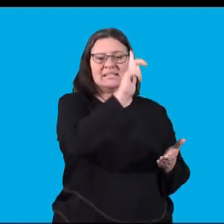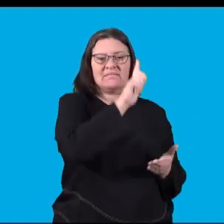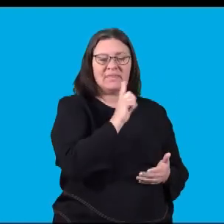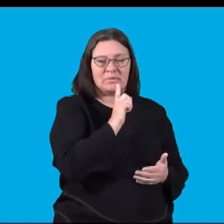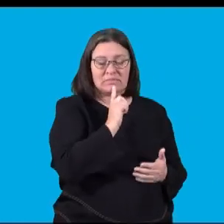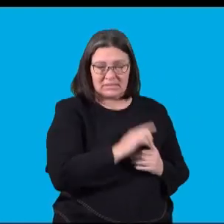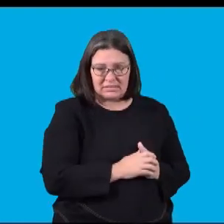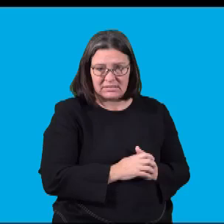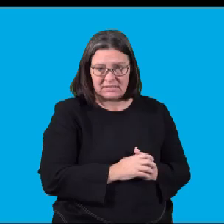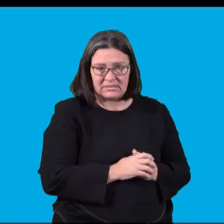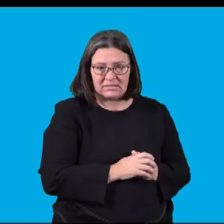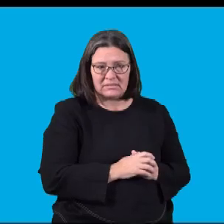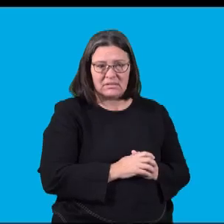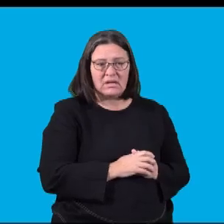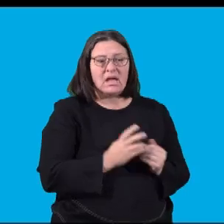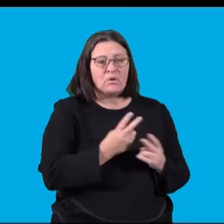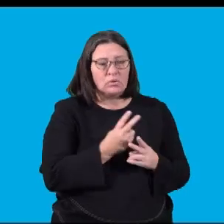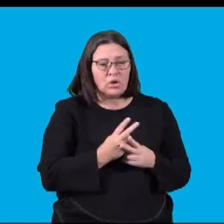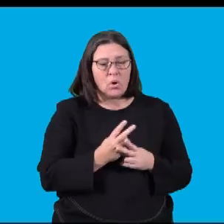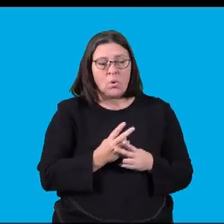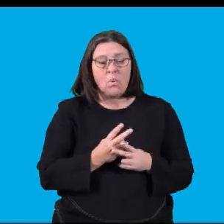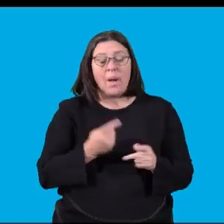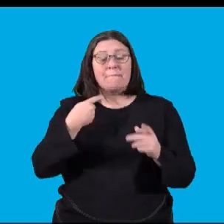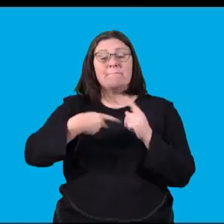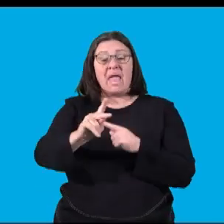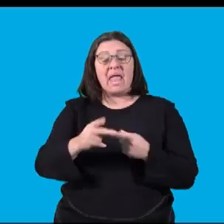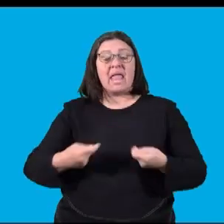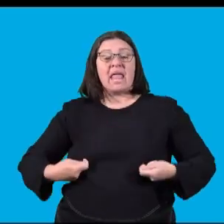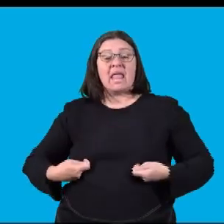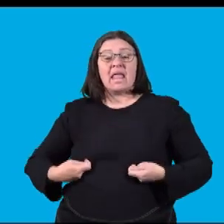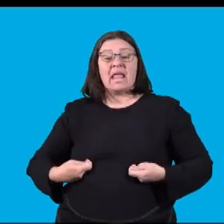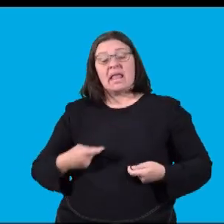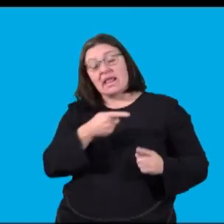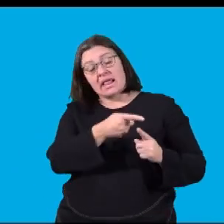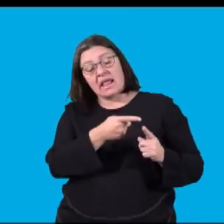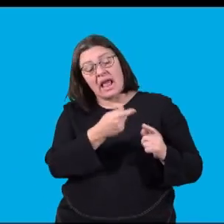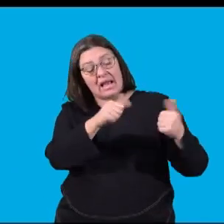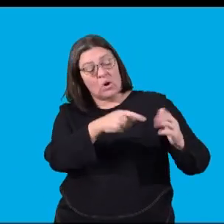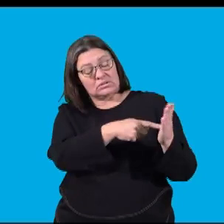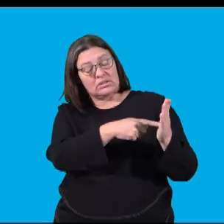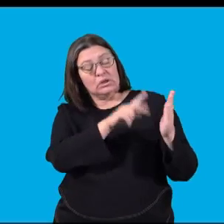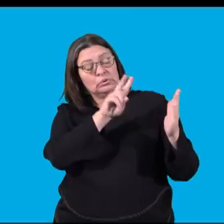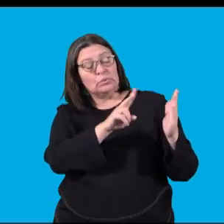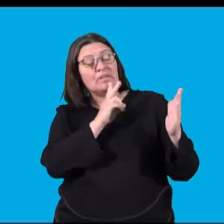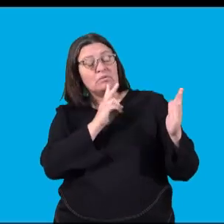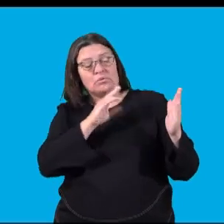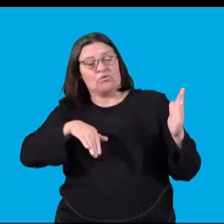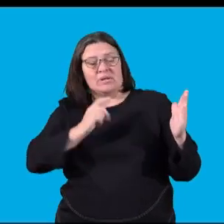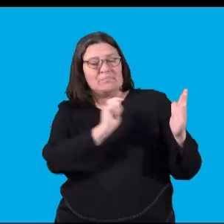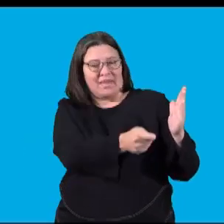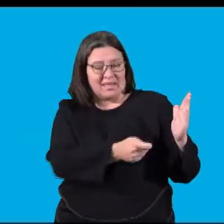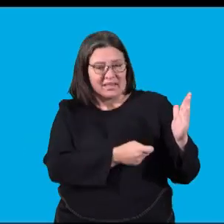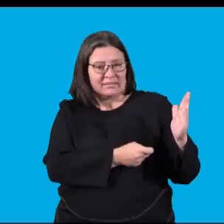And you know that you have an expense that has not yet been paid. And already in your mind, you know that your